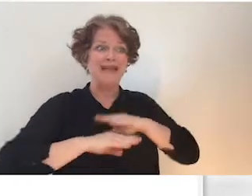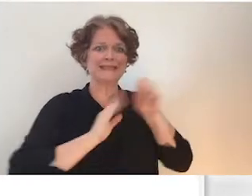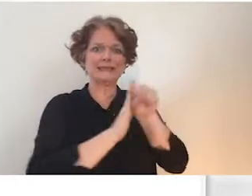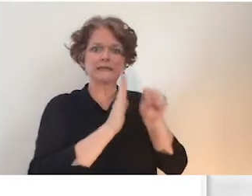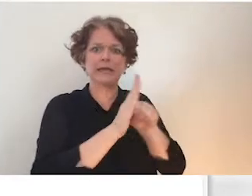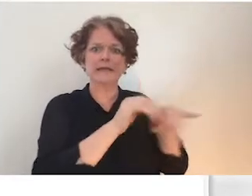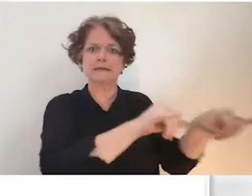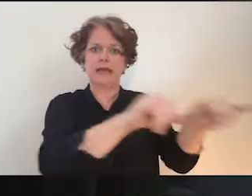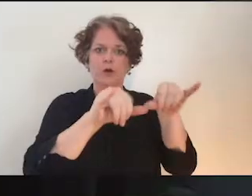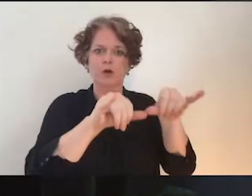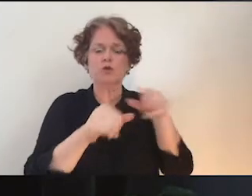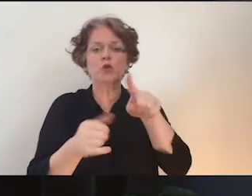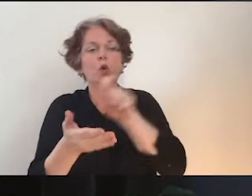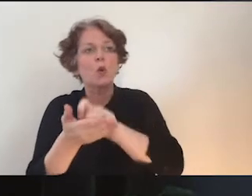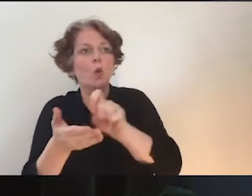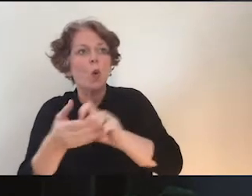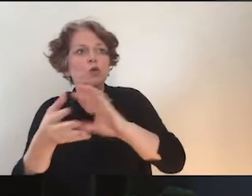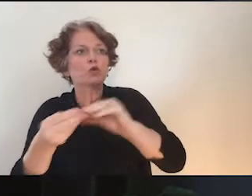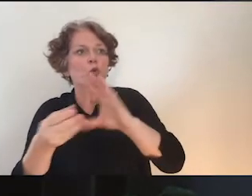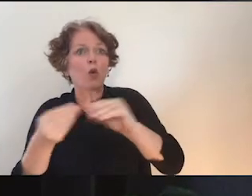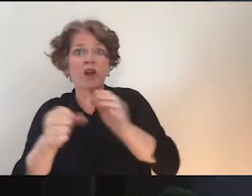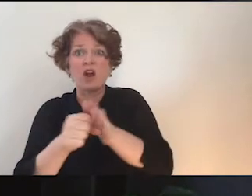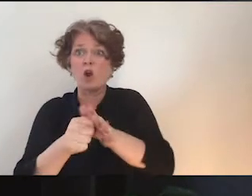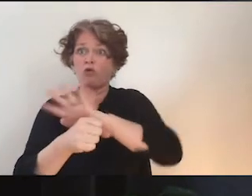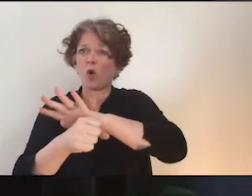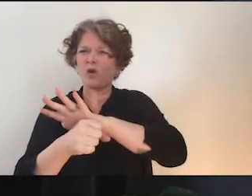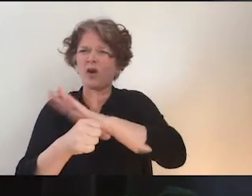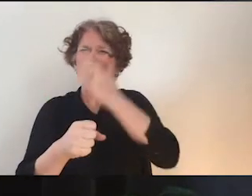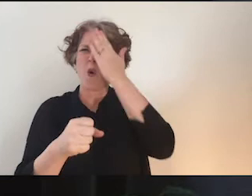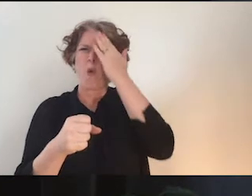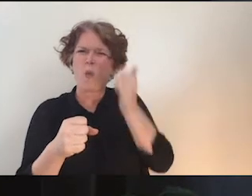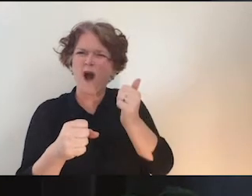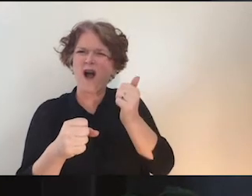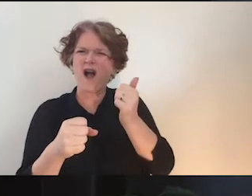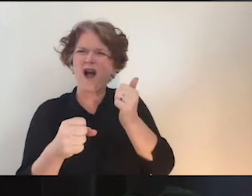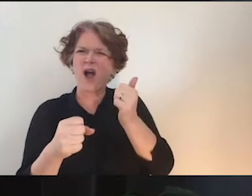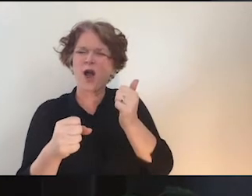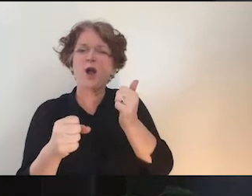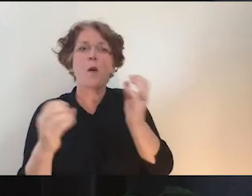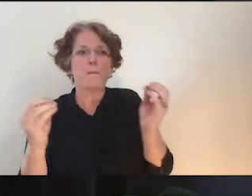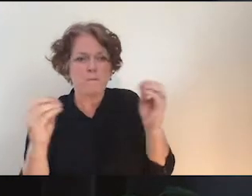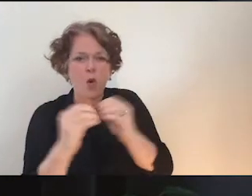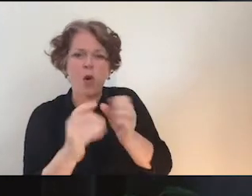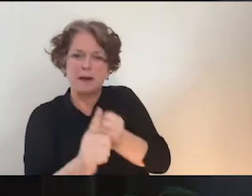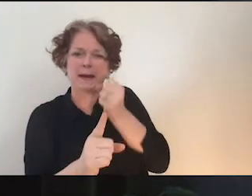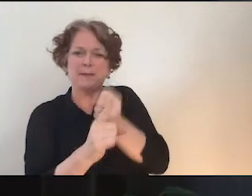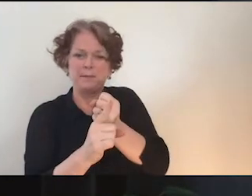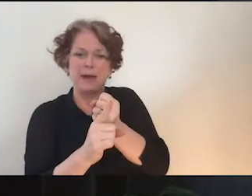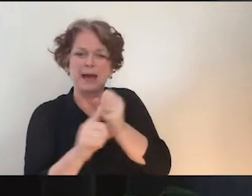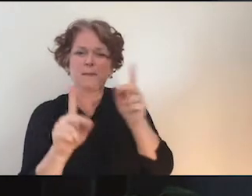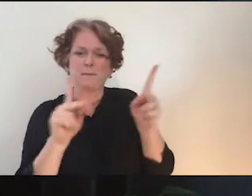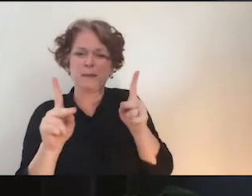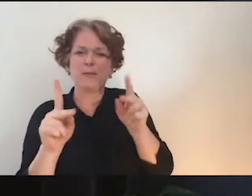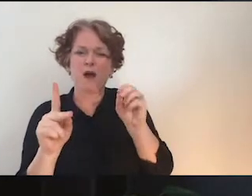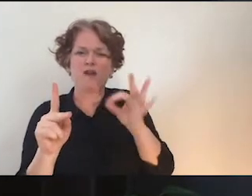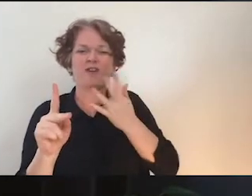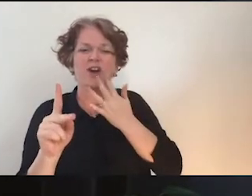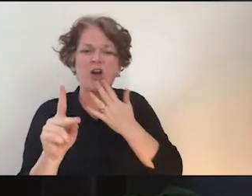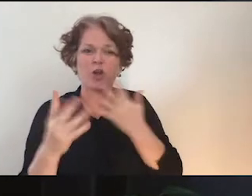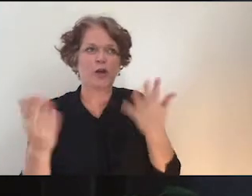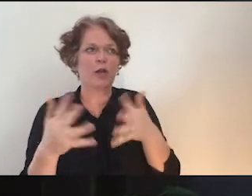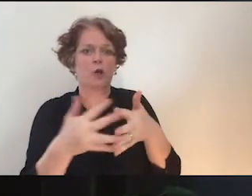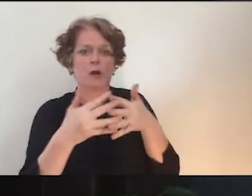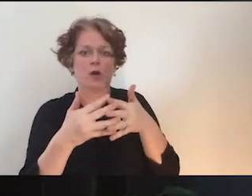standards, to your unsparing analysis of why coronavirus has disproportionately afflicted Americans of color, you have